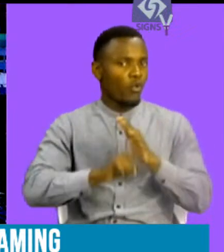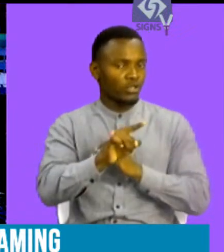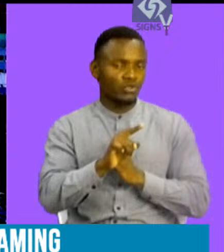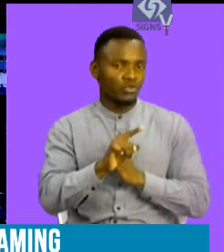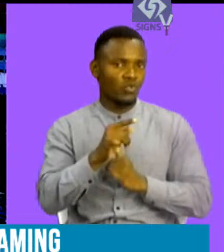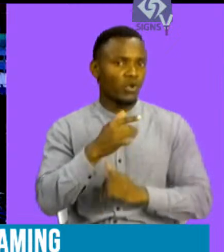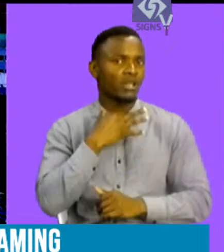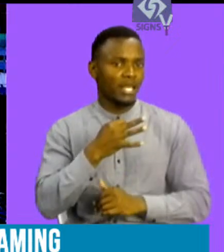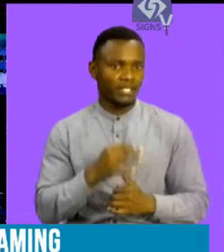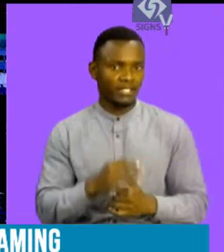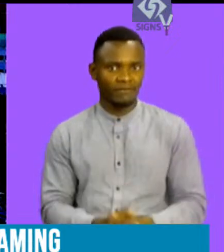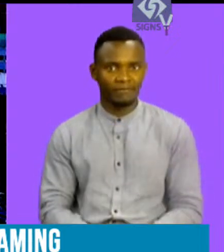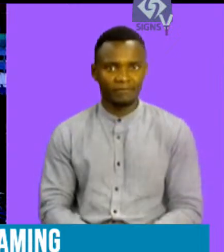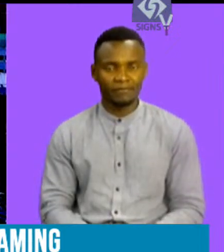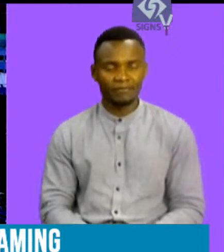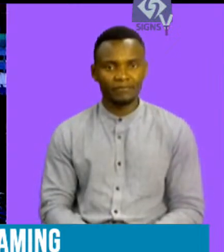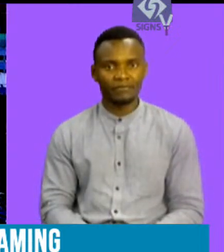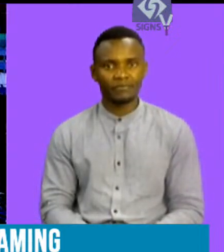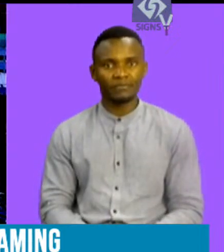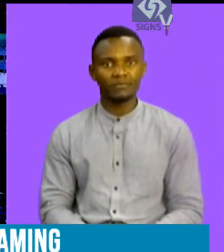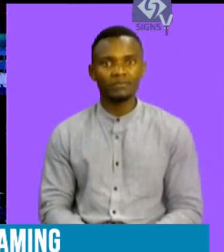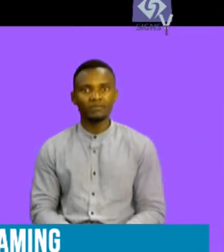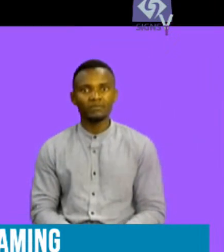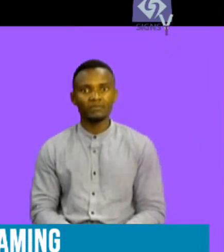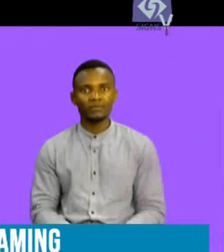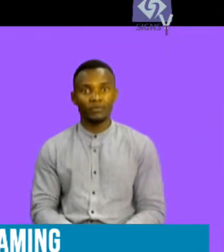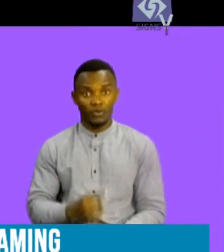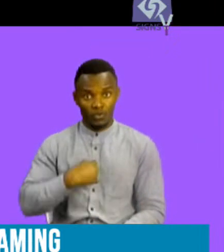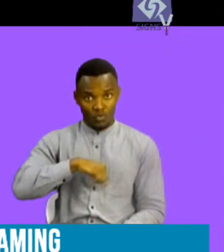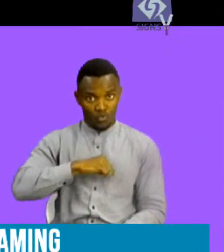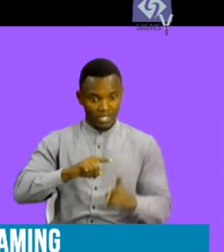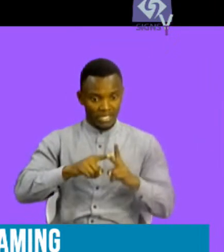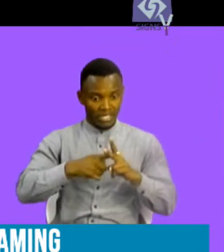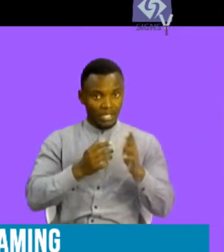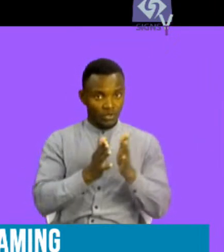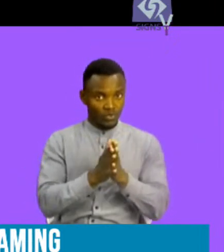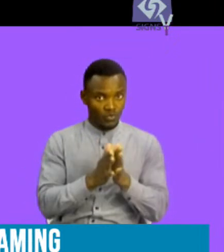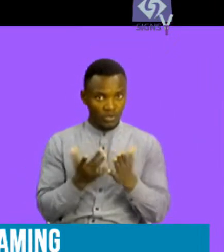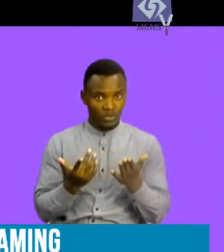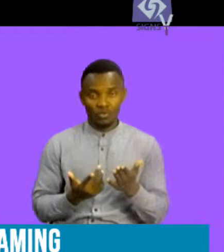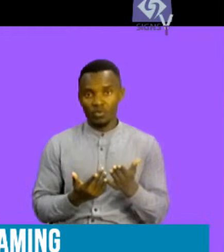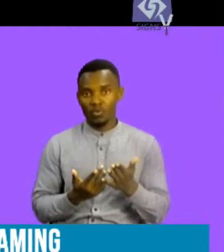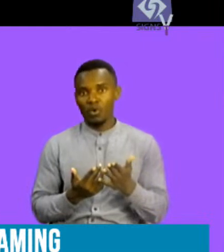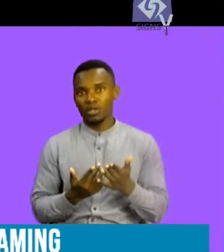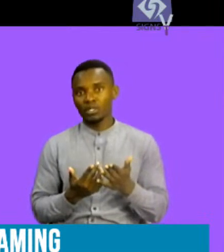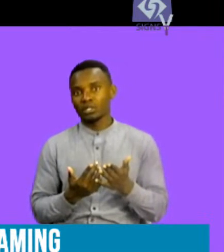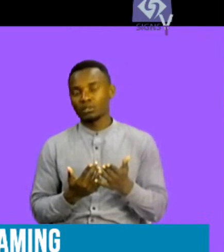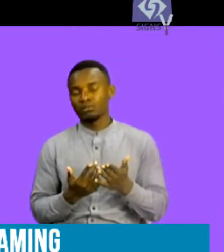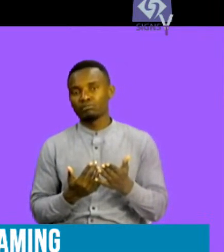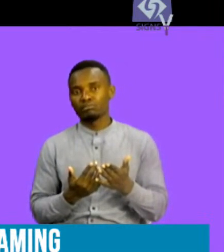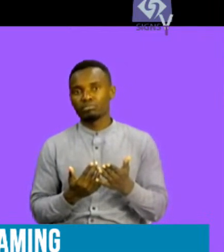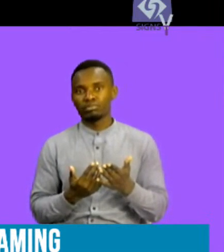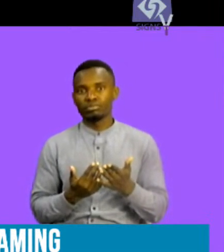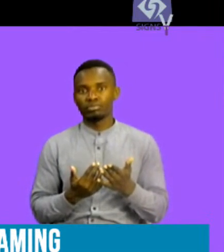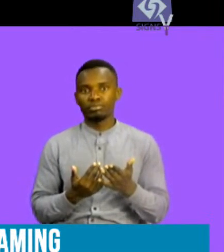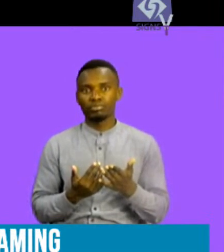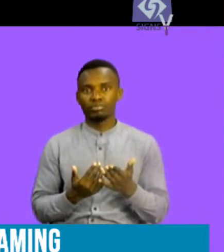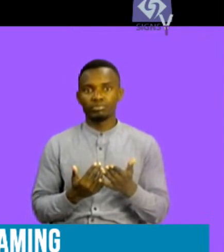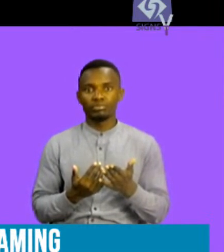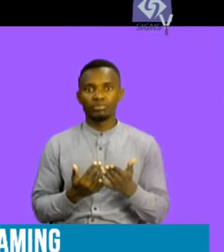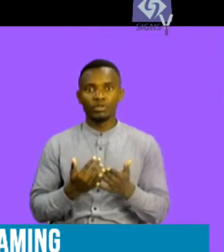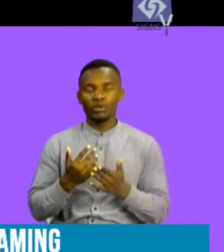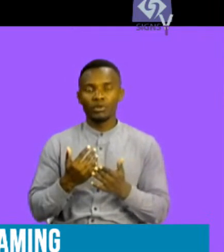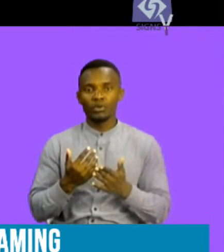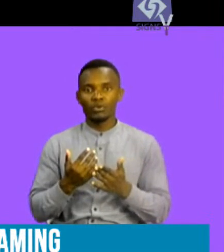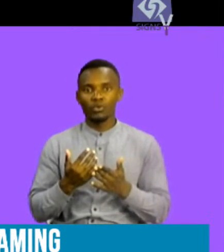The event happened, we started with a procession from Mathare North Health Center. Mathare North is in the area